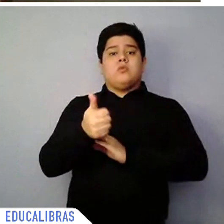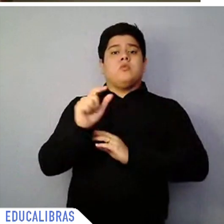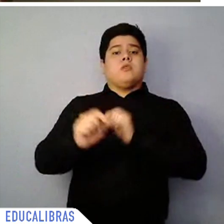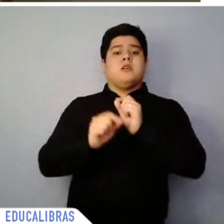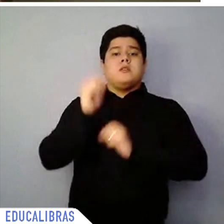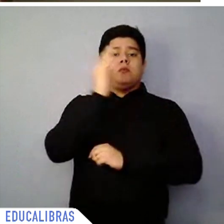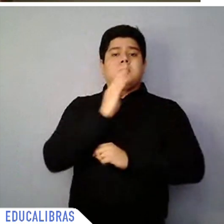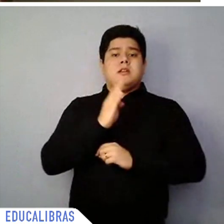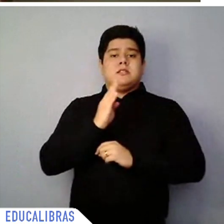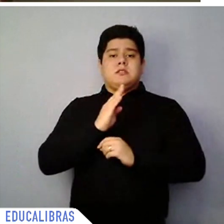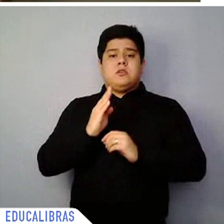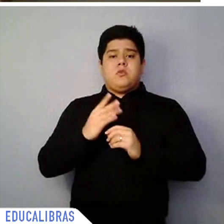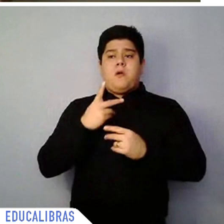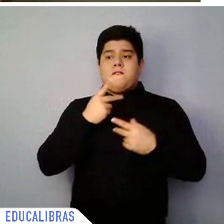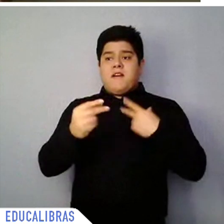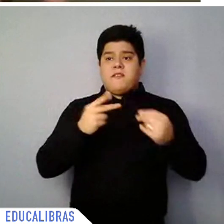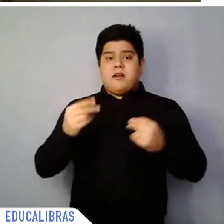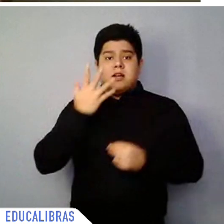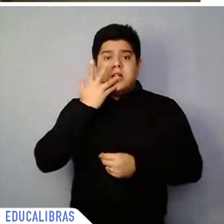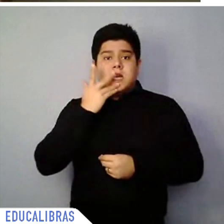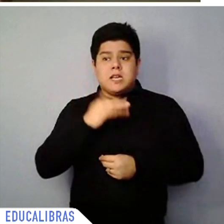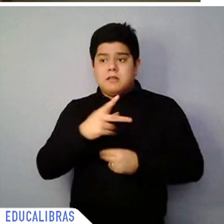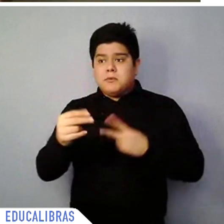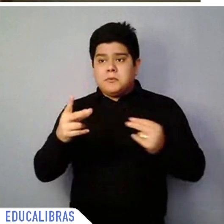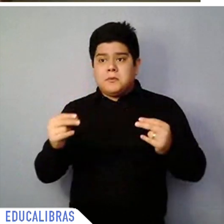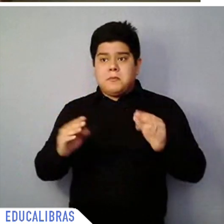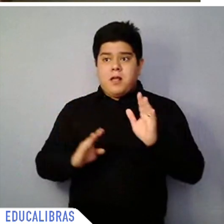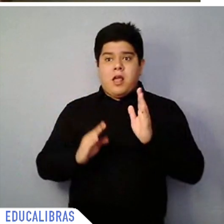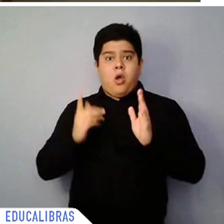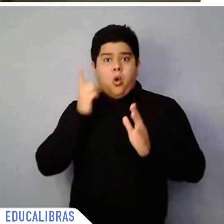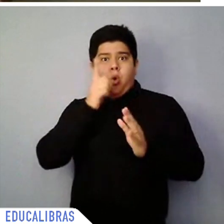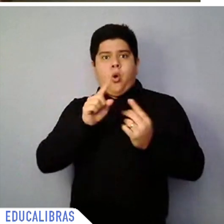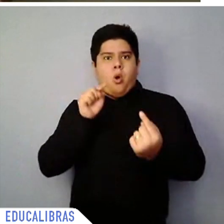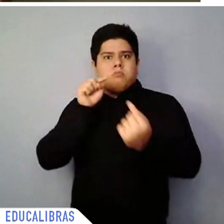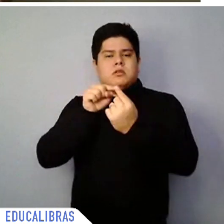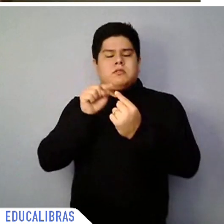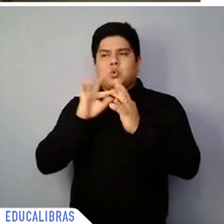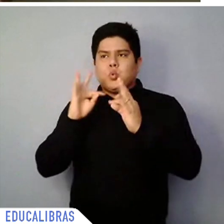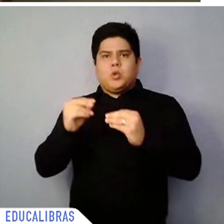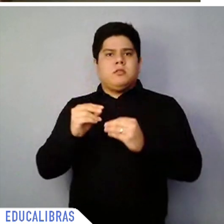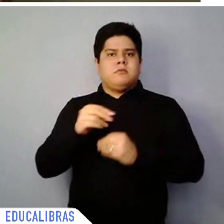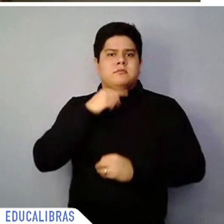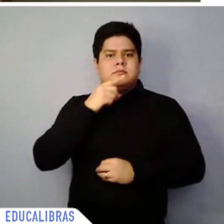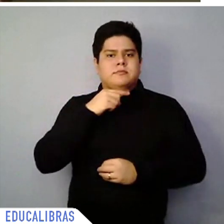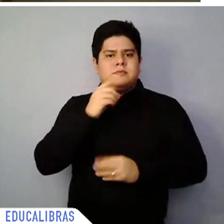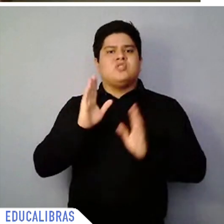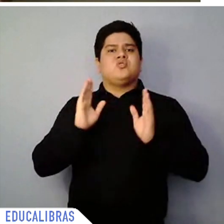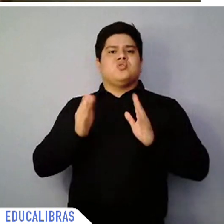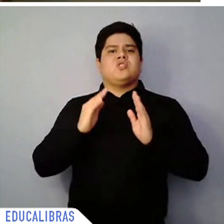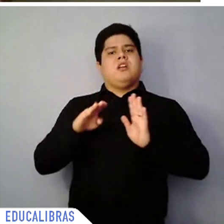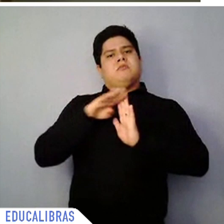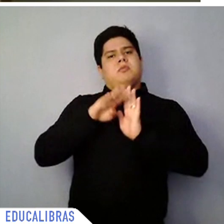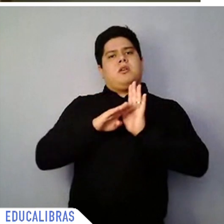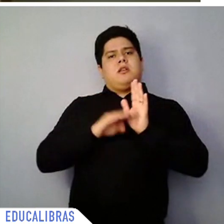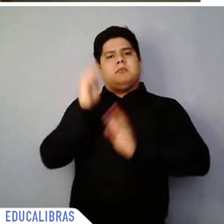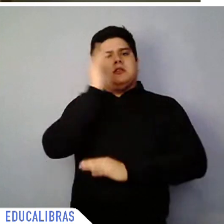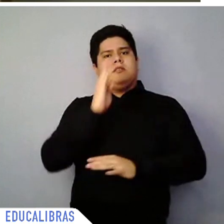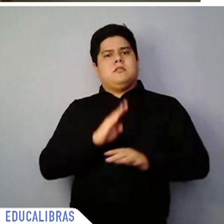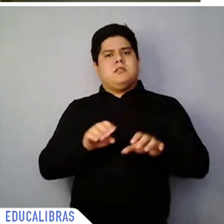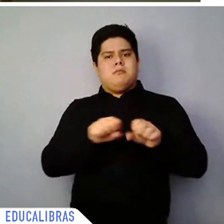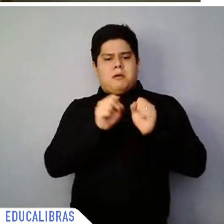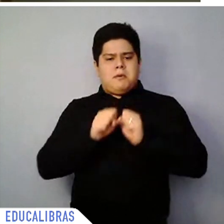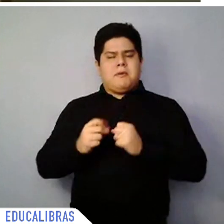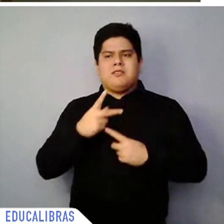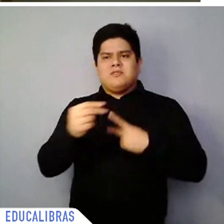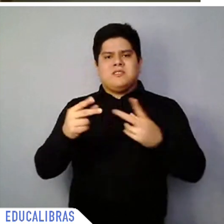Since 2000, it is the first time that we do not reach the immunization target that we had for children. This has been